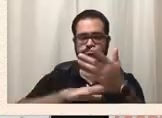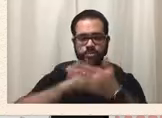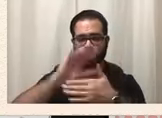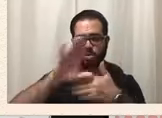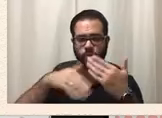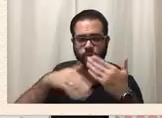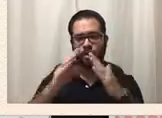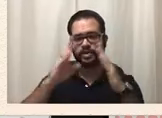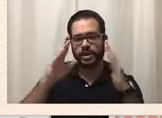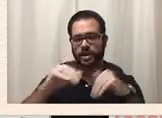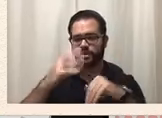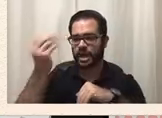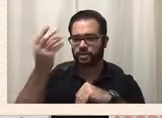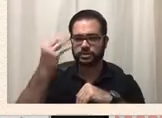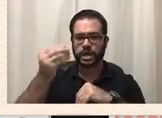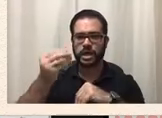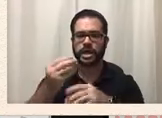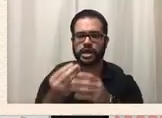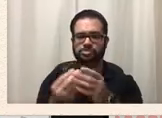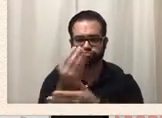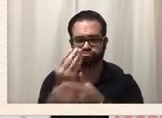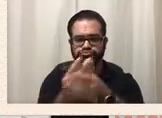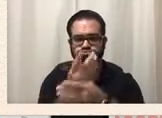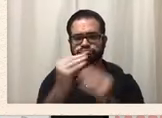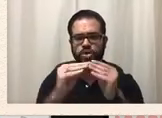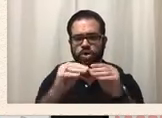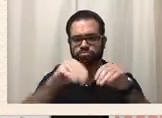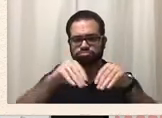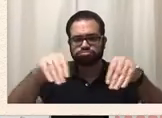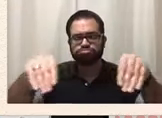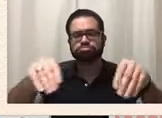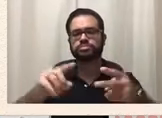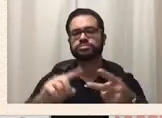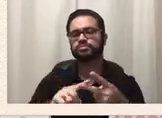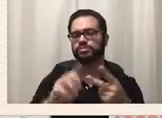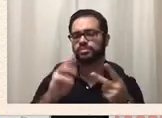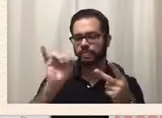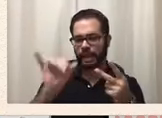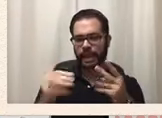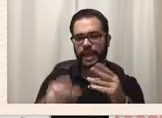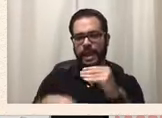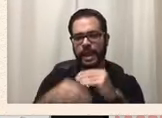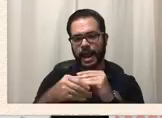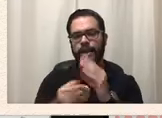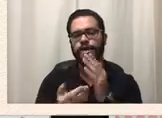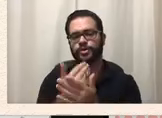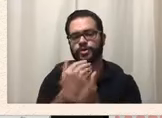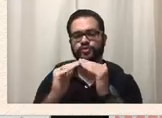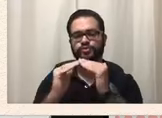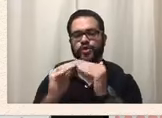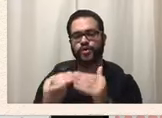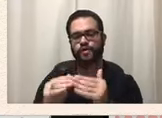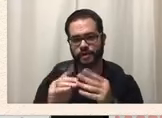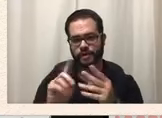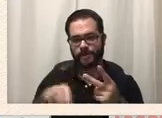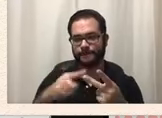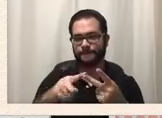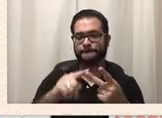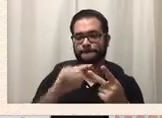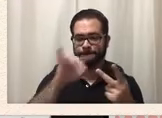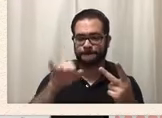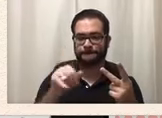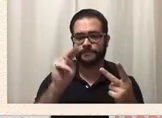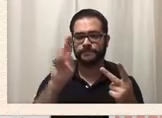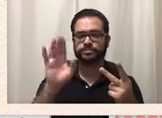landscaping. In May, we had the new roof put on. And then in June, there